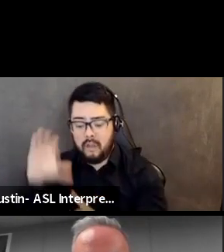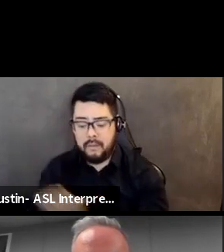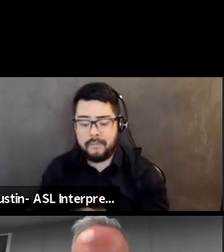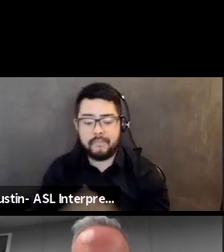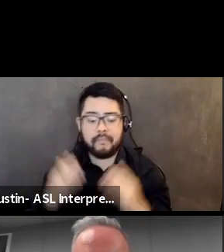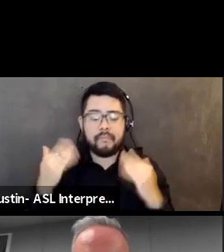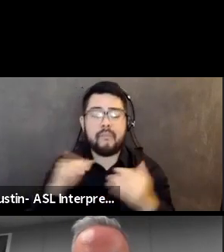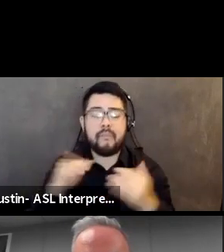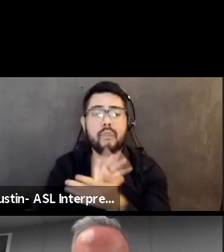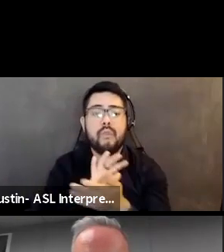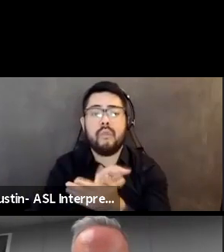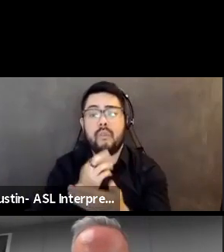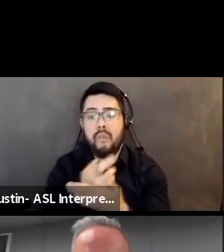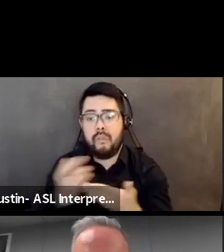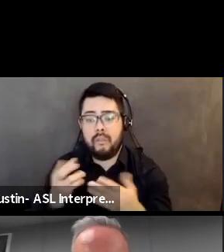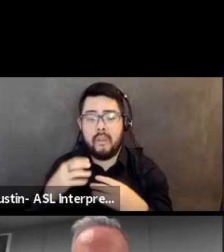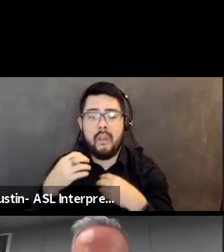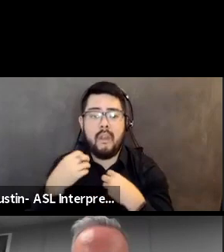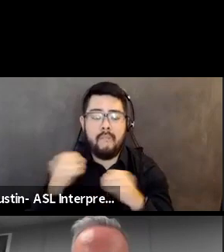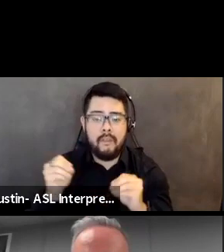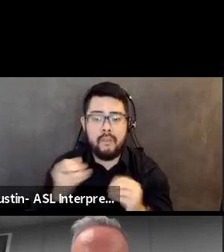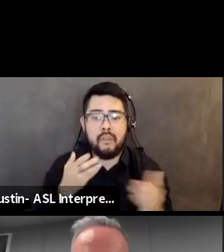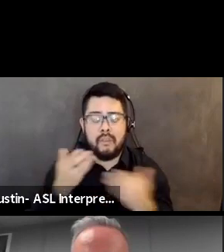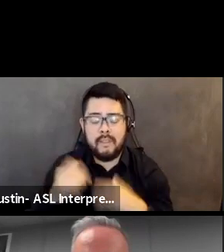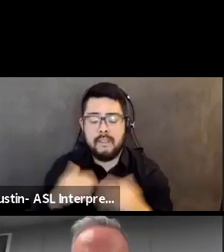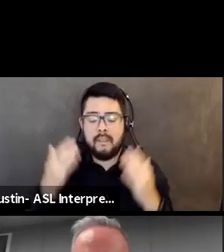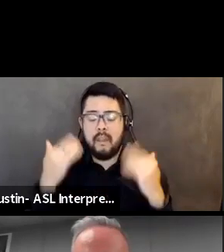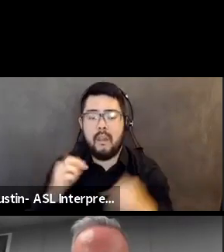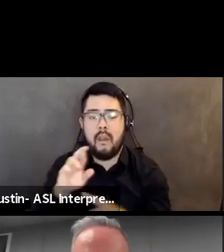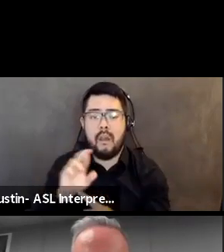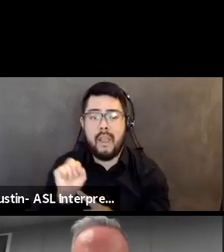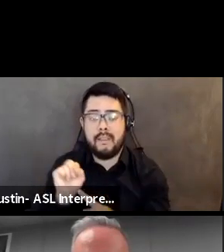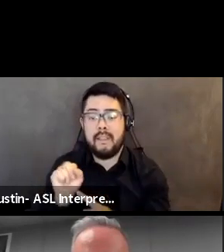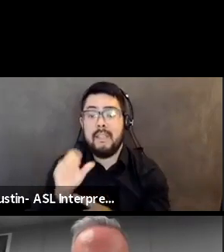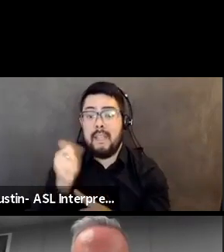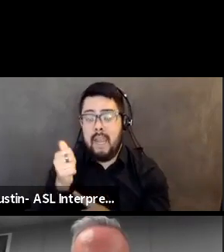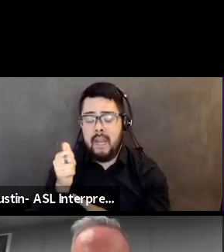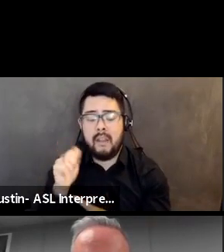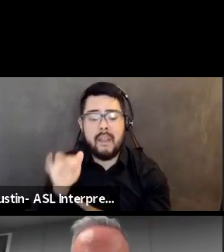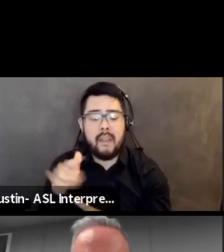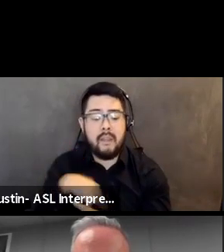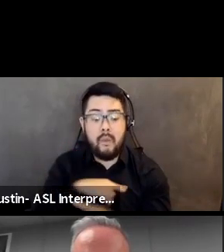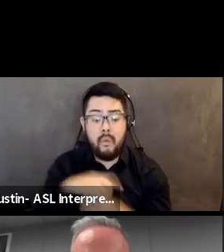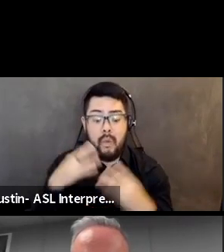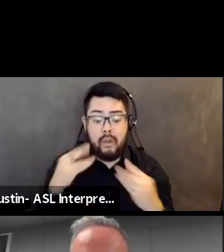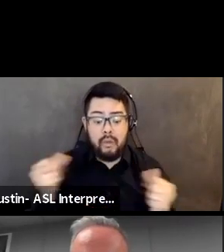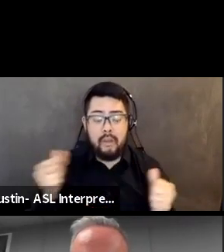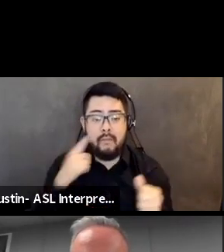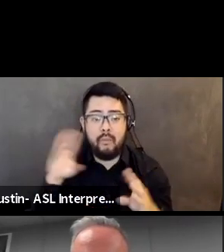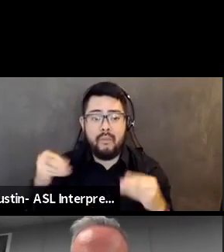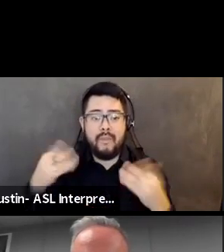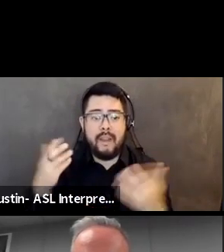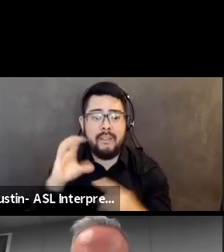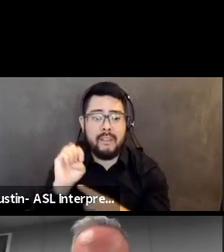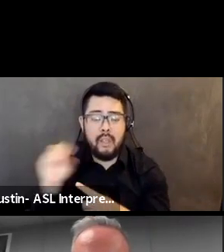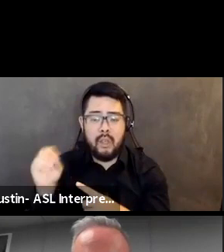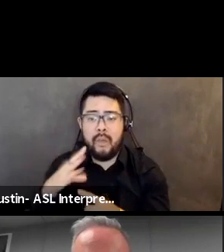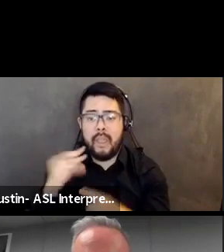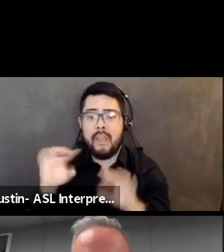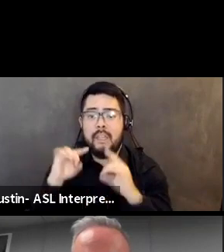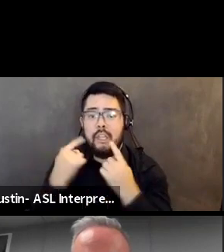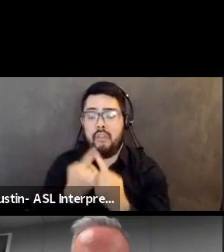officer services and rs10 the resolution to ensure that the ceo and district leaders in